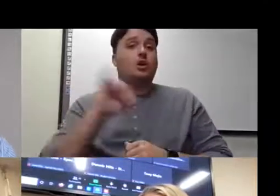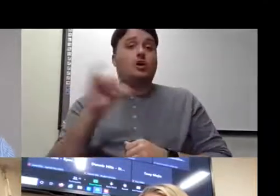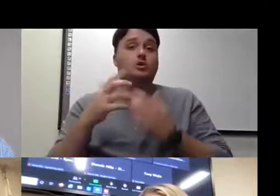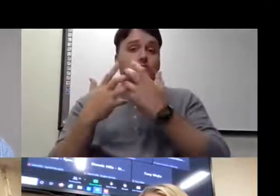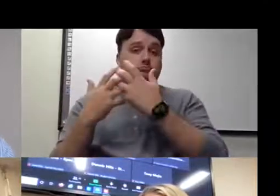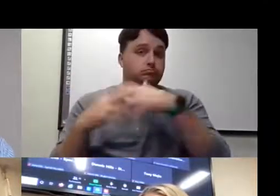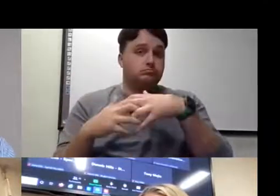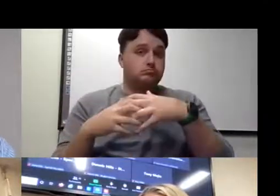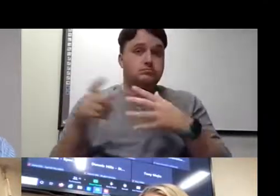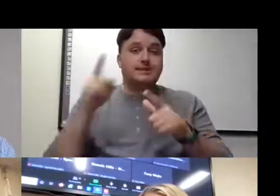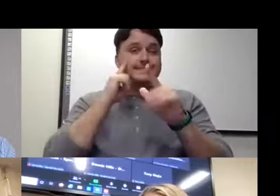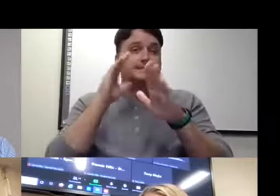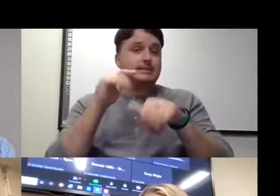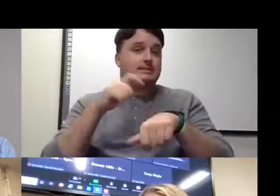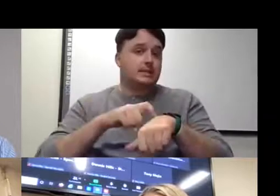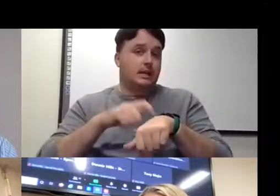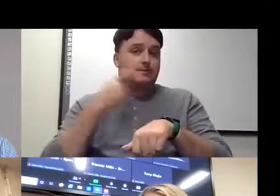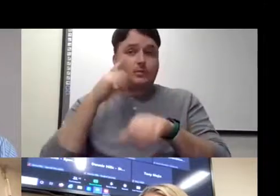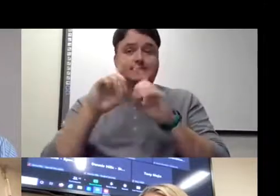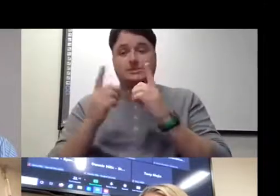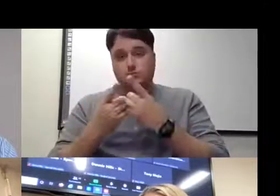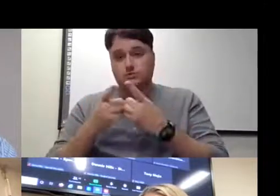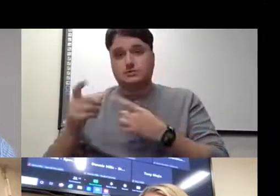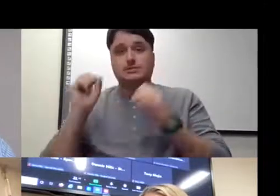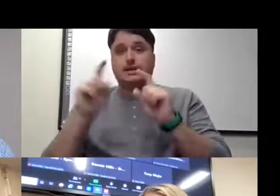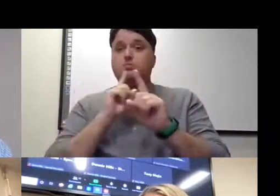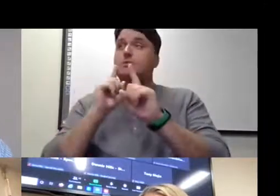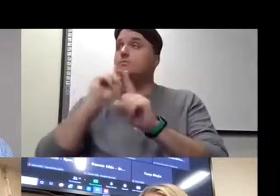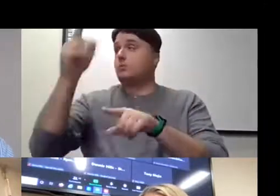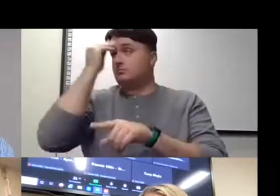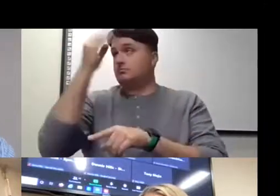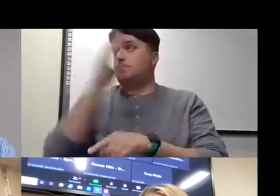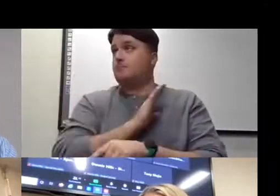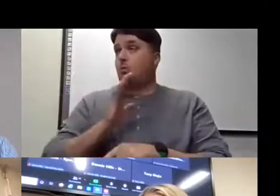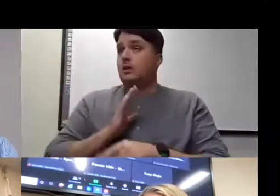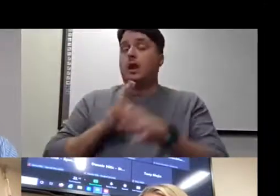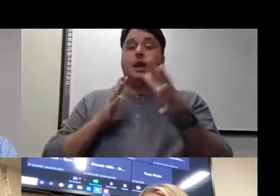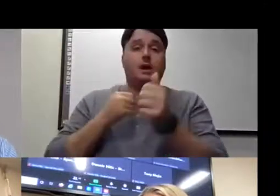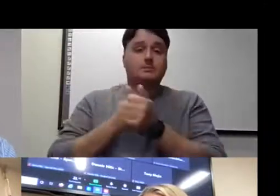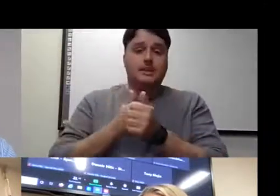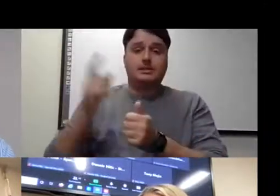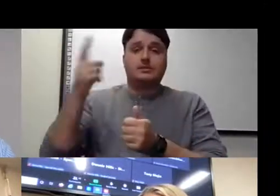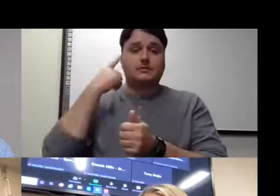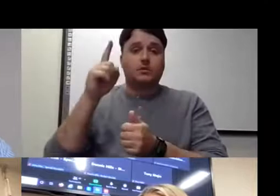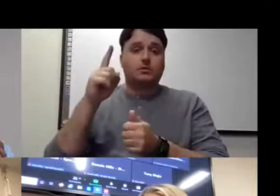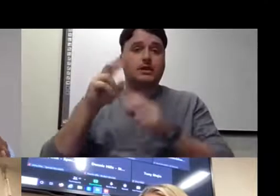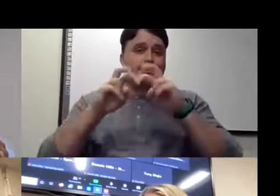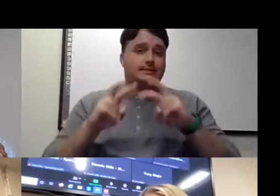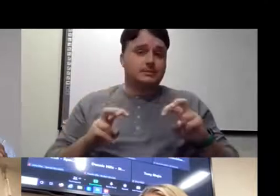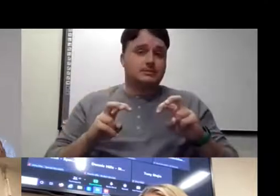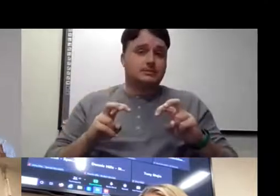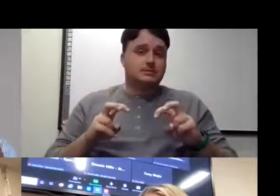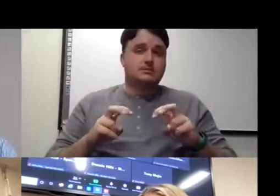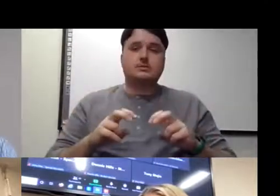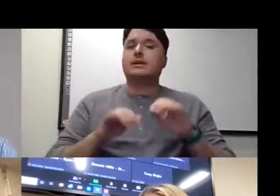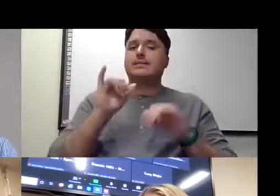to the expected time for the district to be able to report to the board an update on formative assessments. Now, in that one